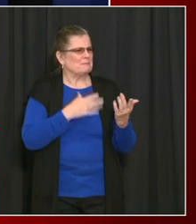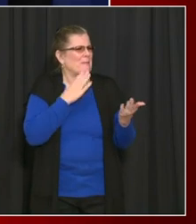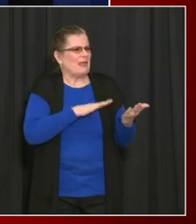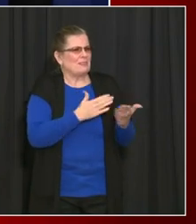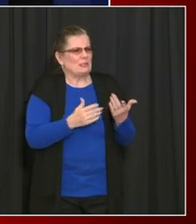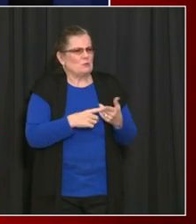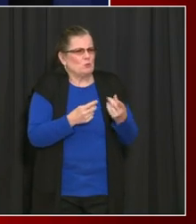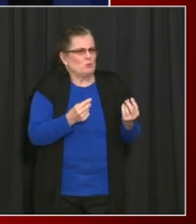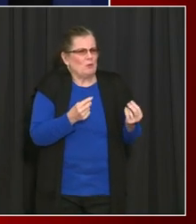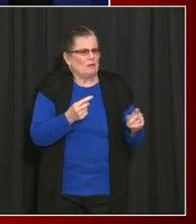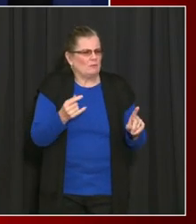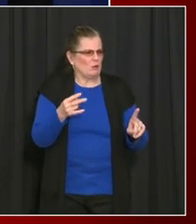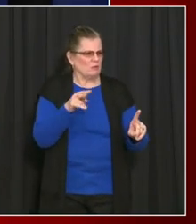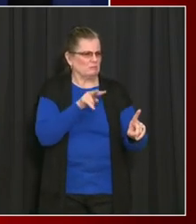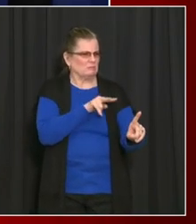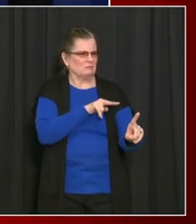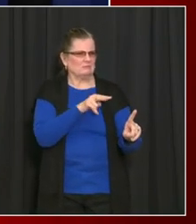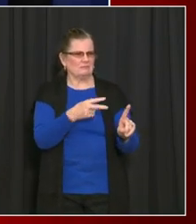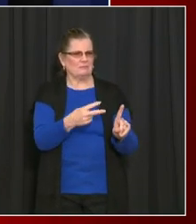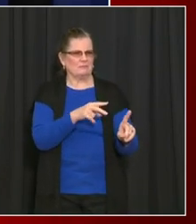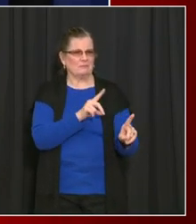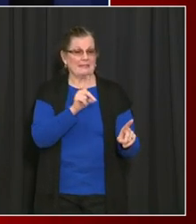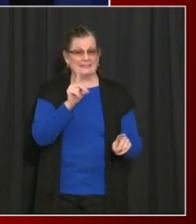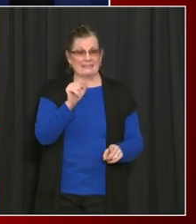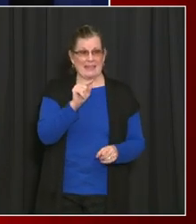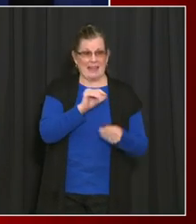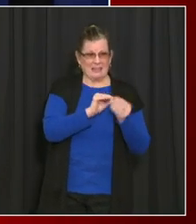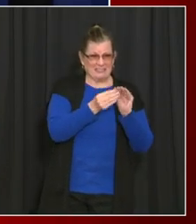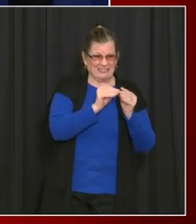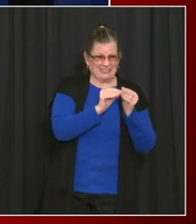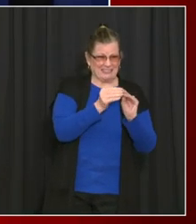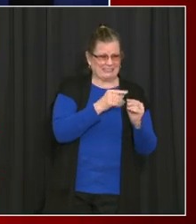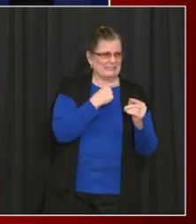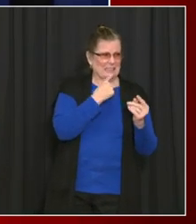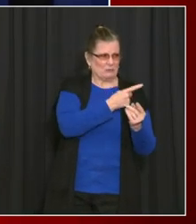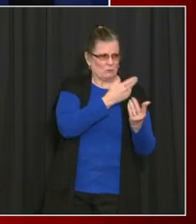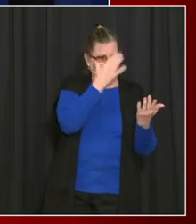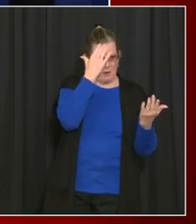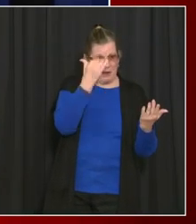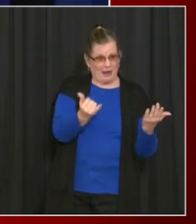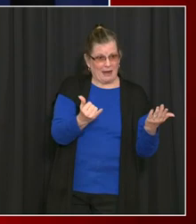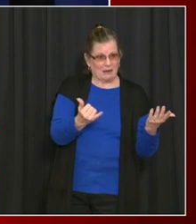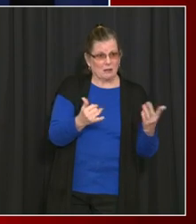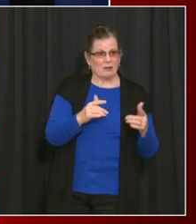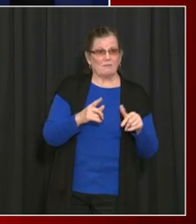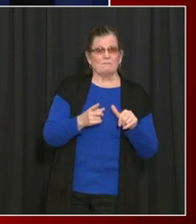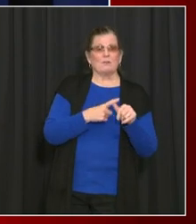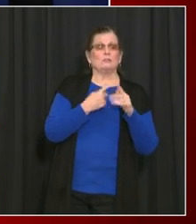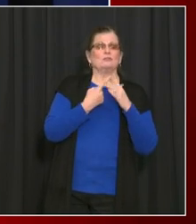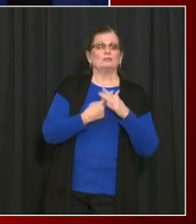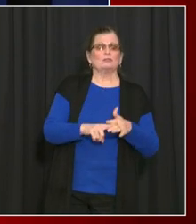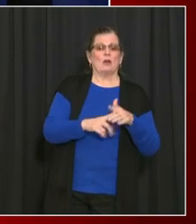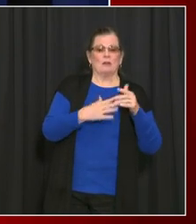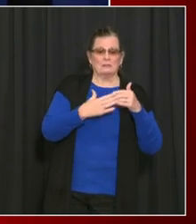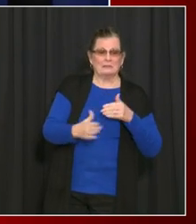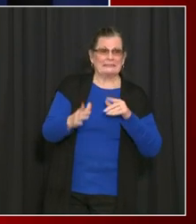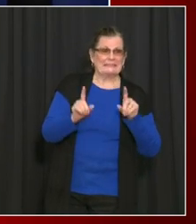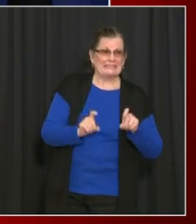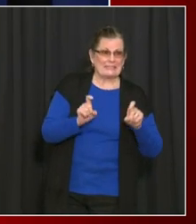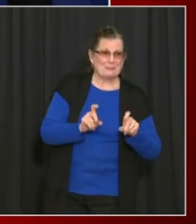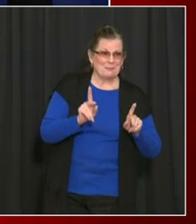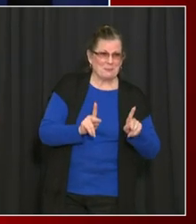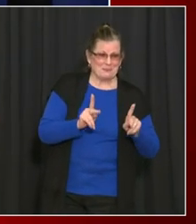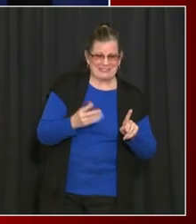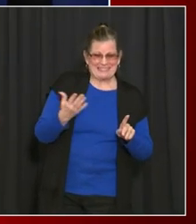perspective. And data scientists all over will tell you why. When we first started testing people back in